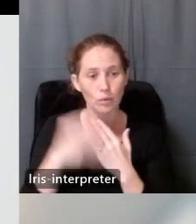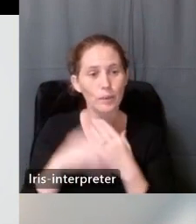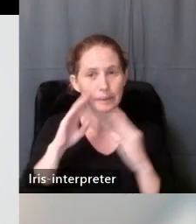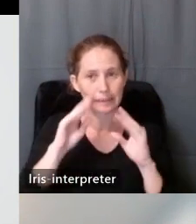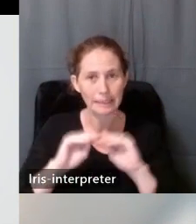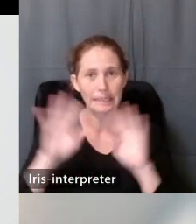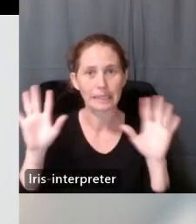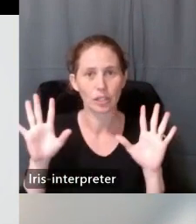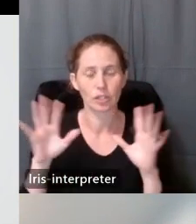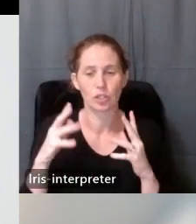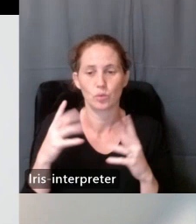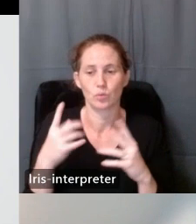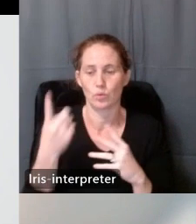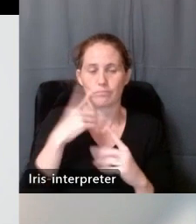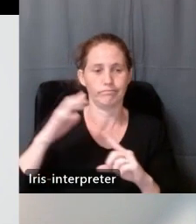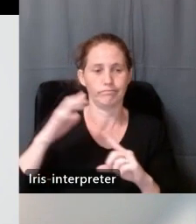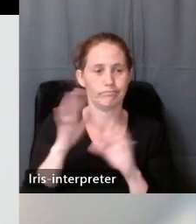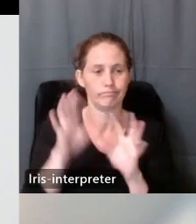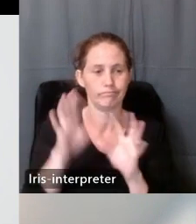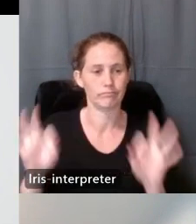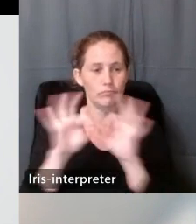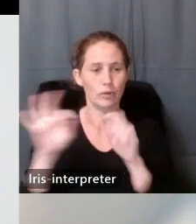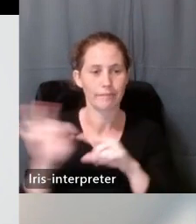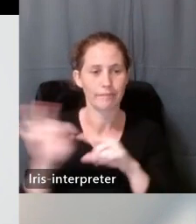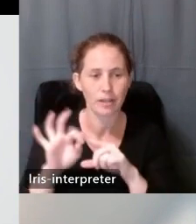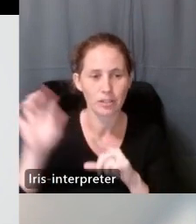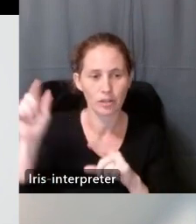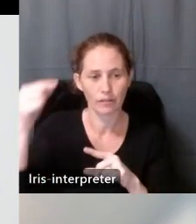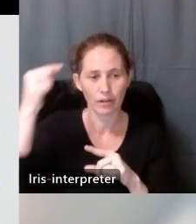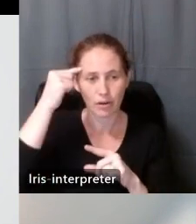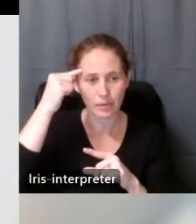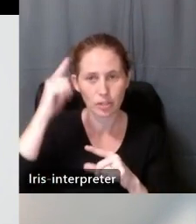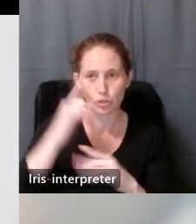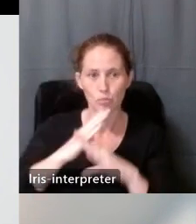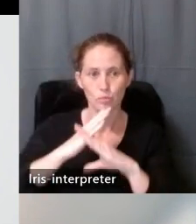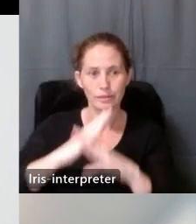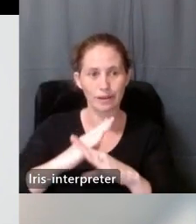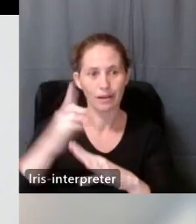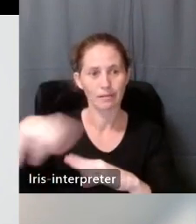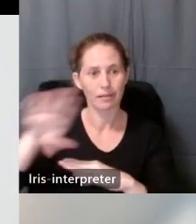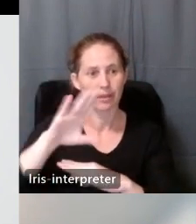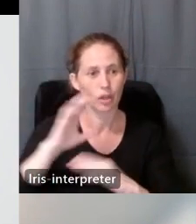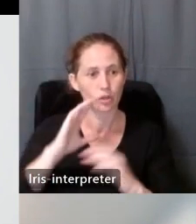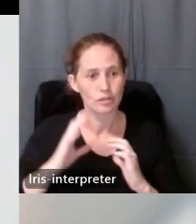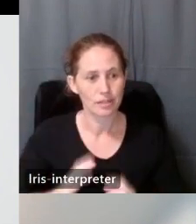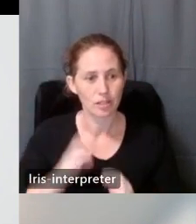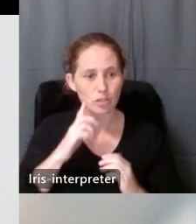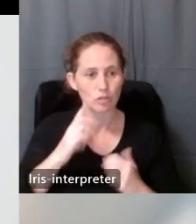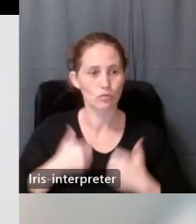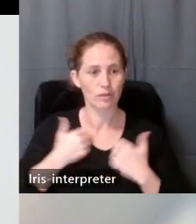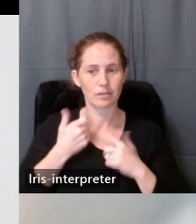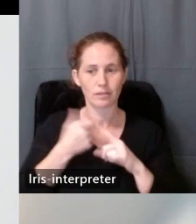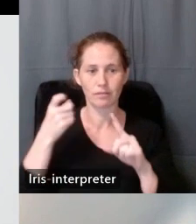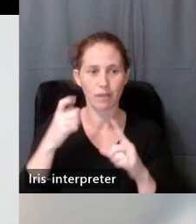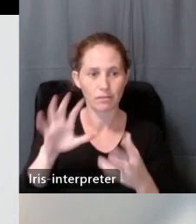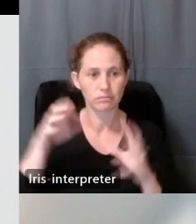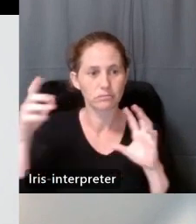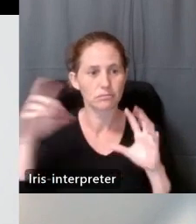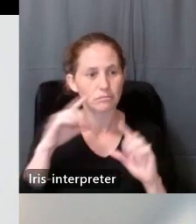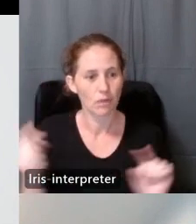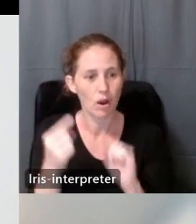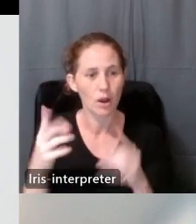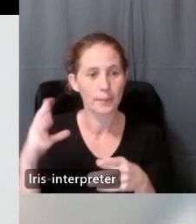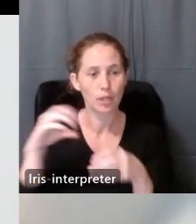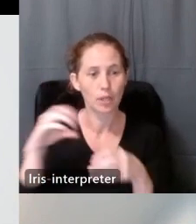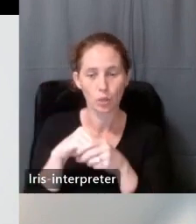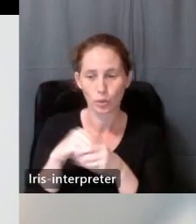clear. It's one of the most important functions of government is to protect their citizens or residents from harm,